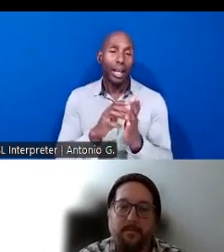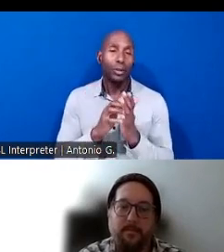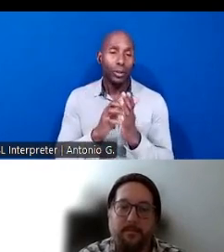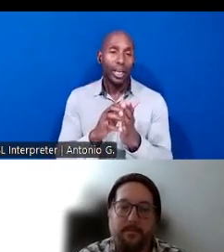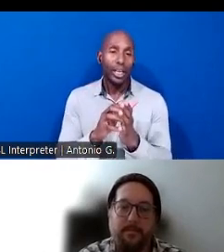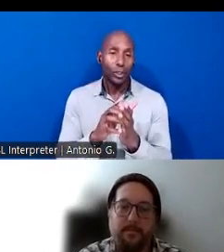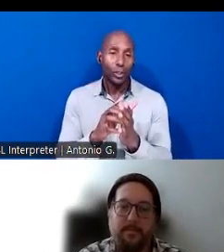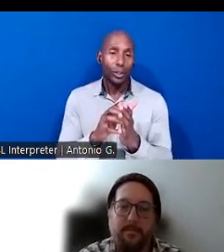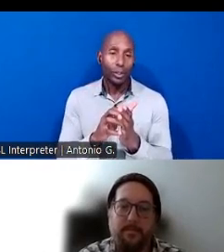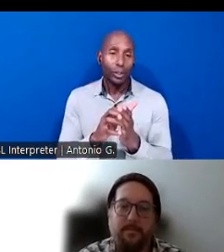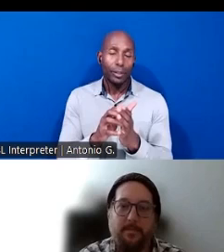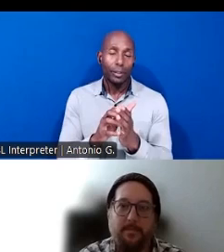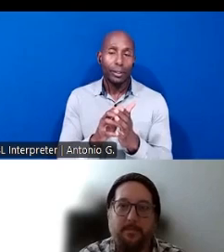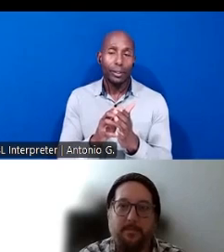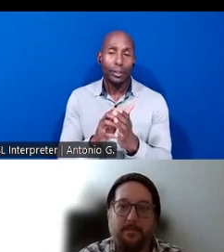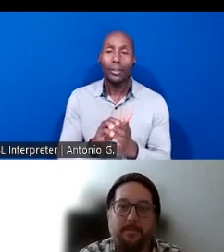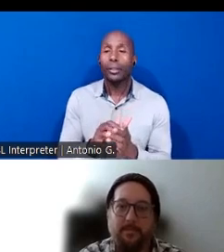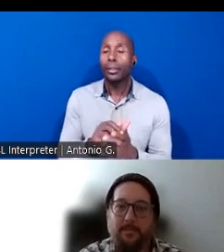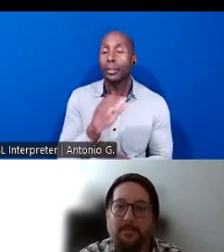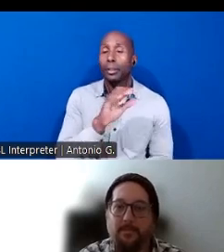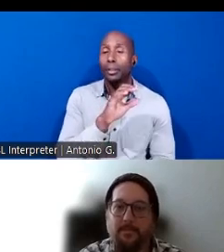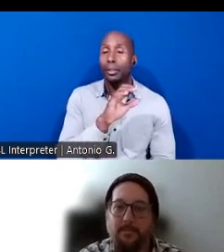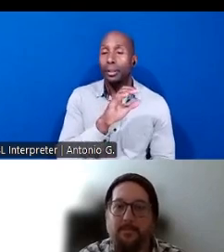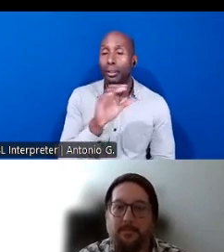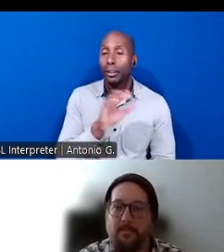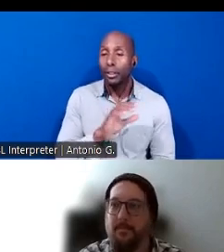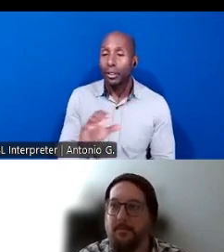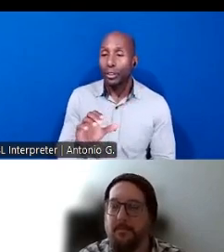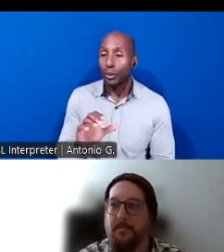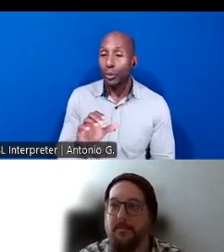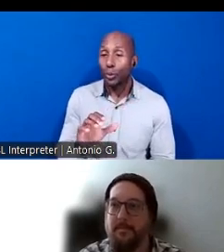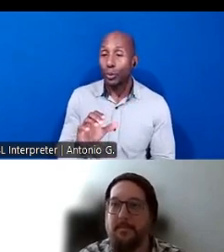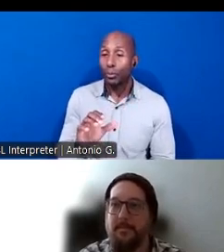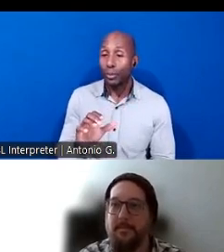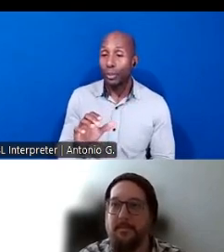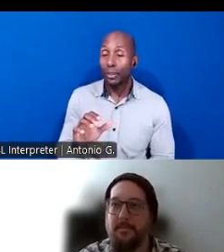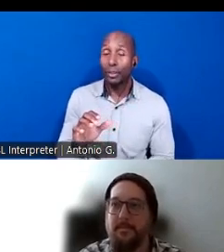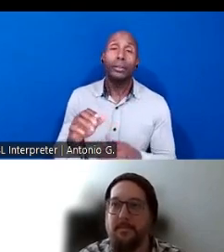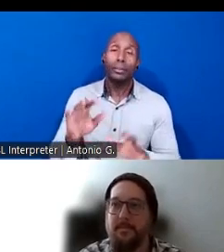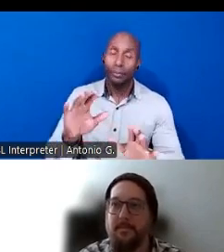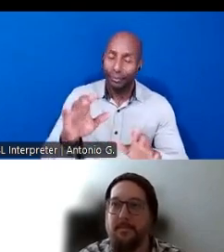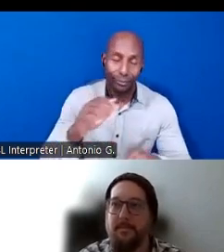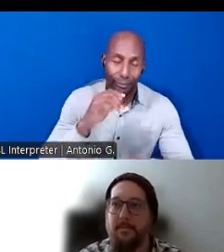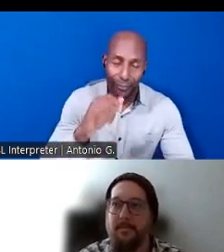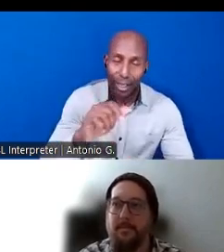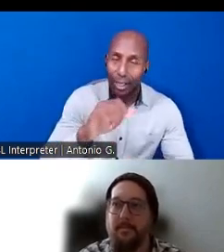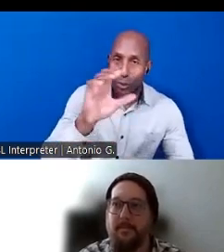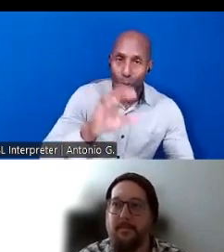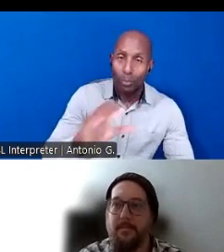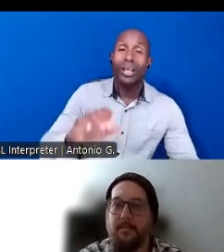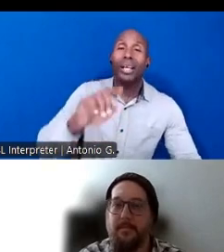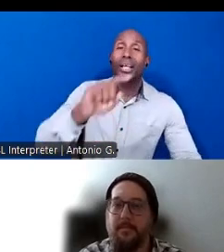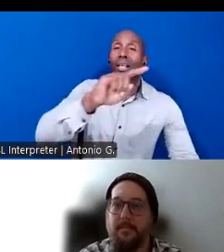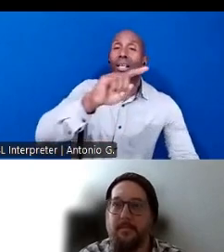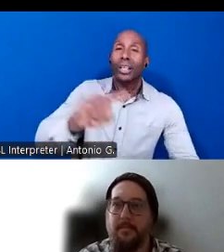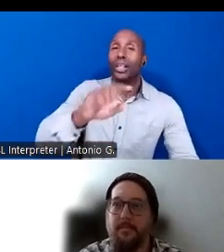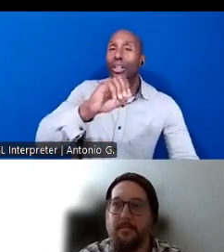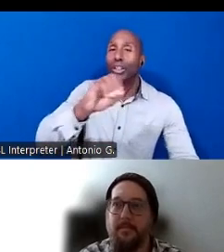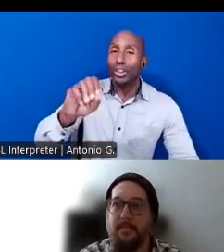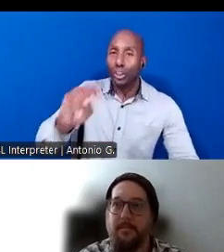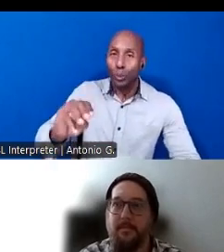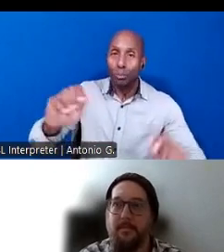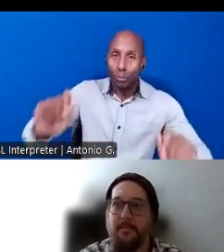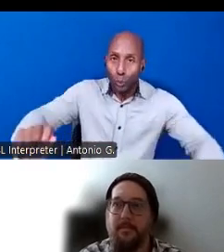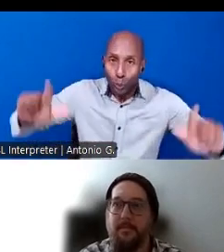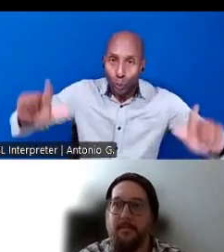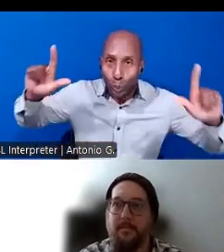in Excel, Andrew, if you can point out with your mouse, yep, right at the bottom there, you can adjust the zoom of your Excel sheet